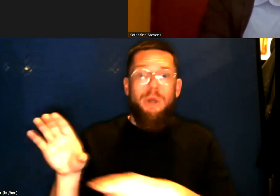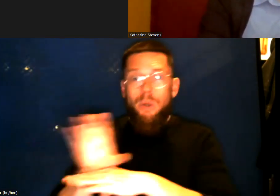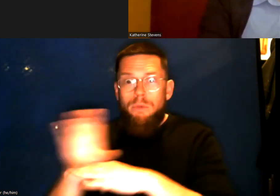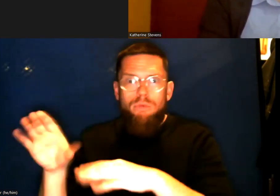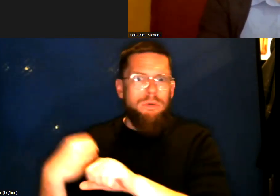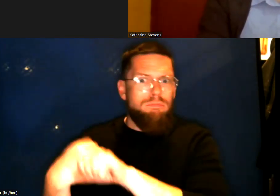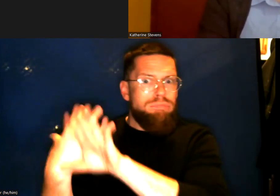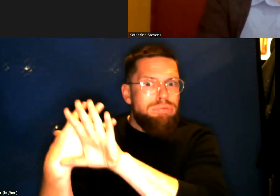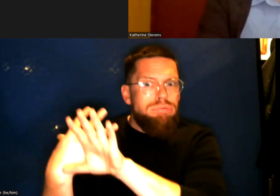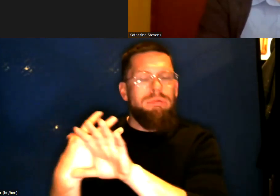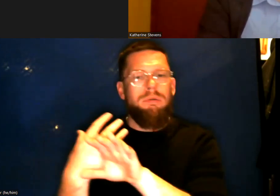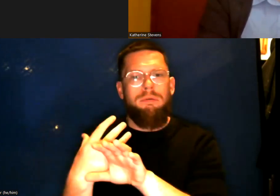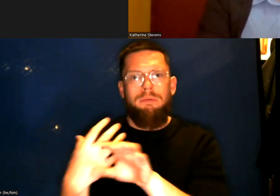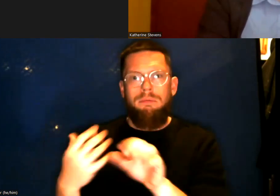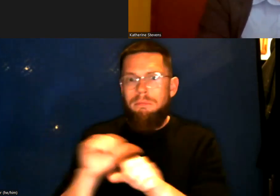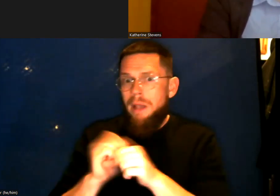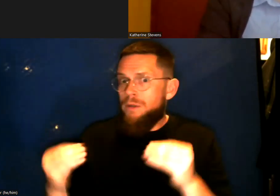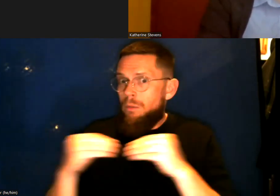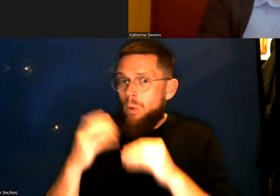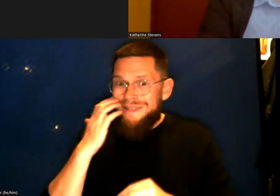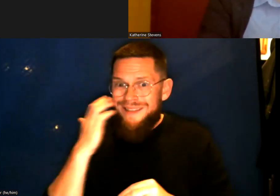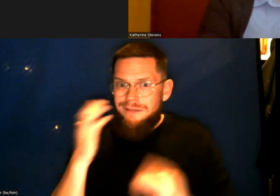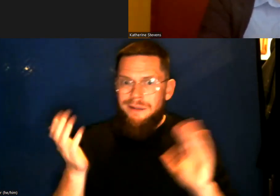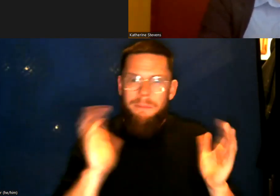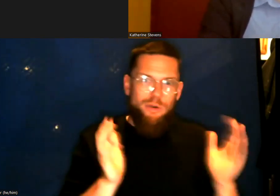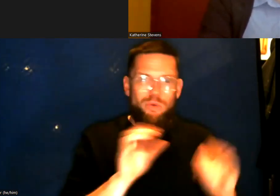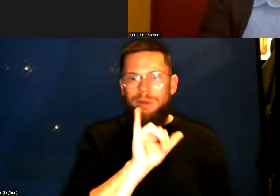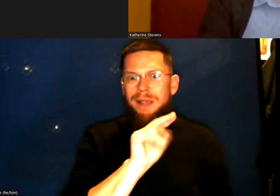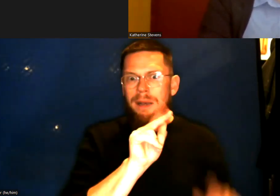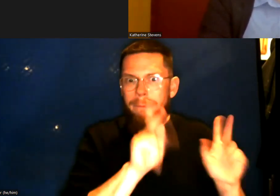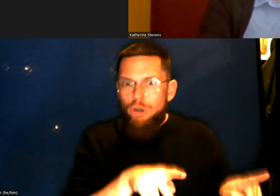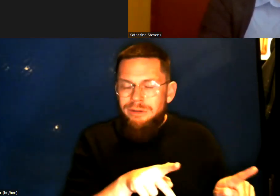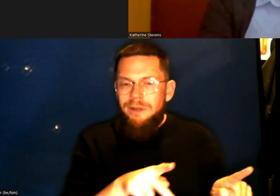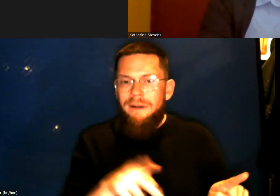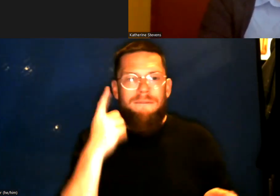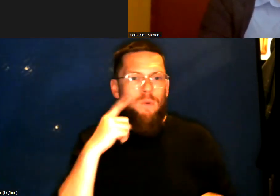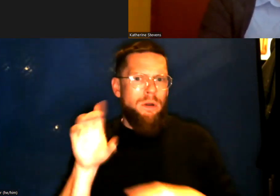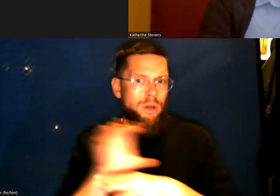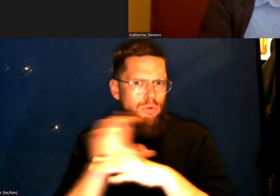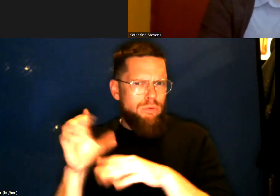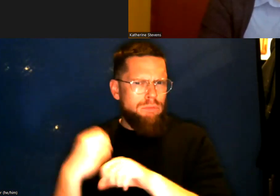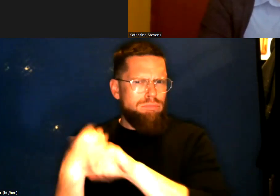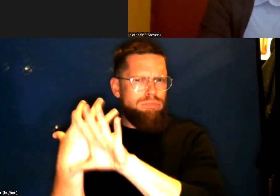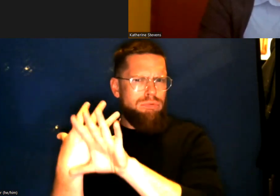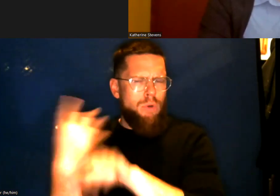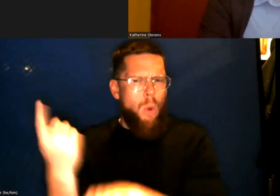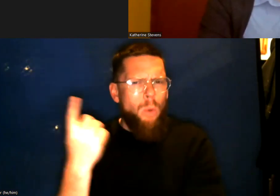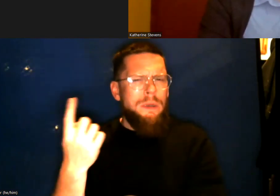your audience and what you're trying to achieve with the project versus in person. And I think for digital projects, you're always thinking